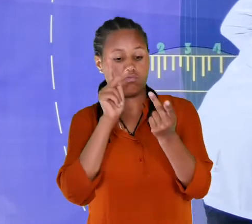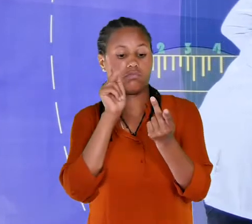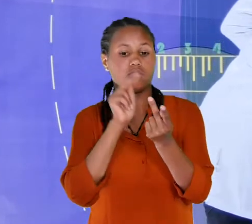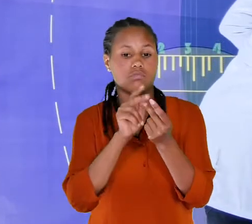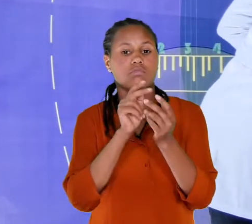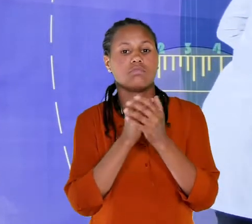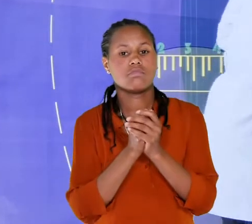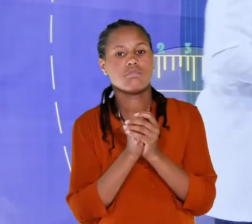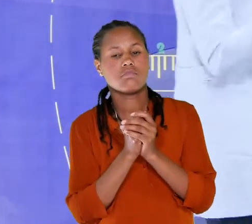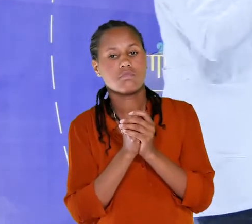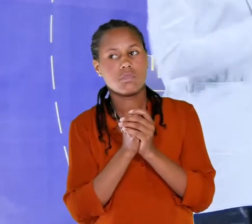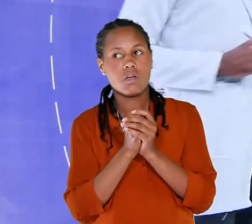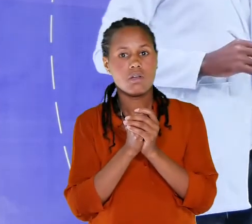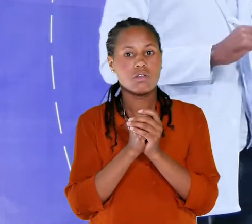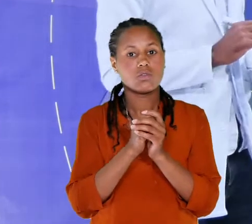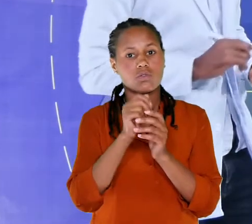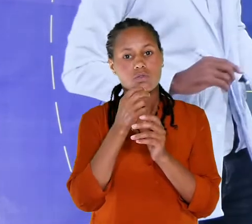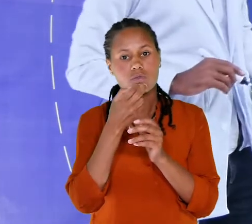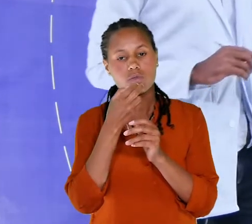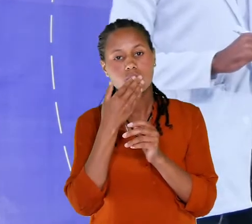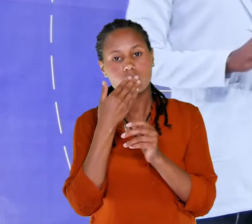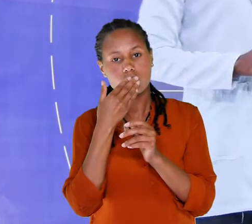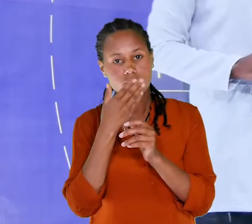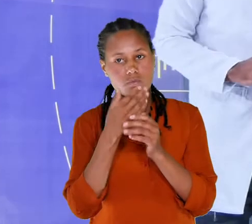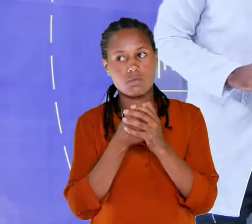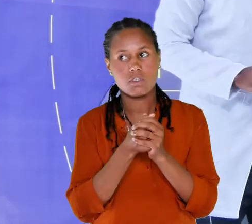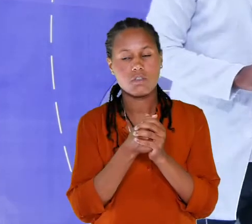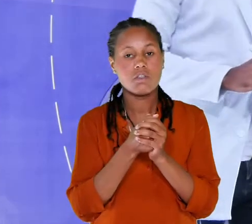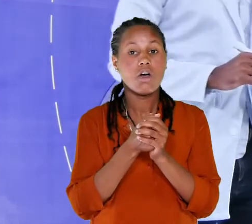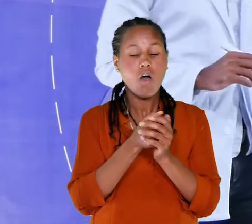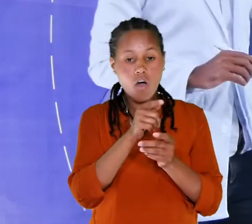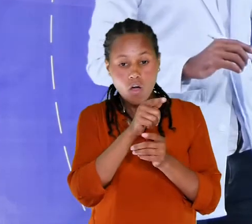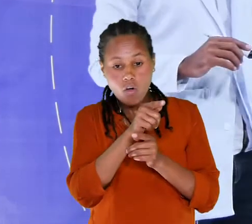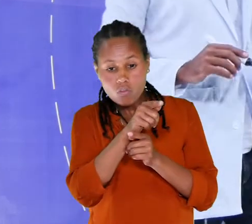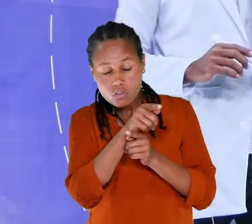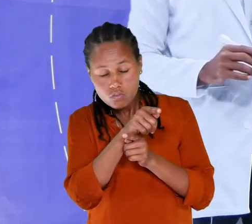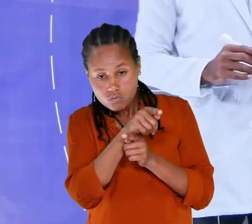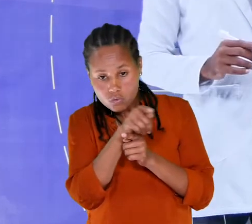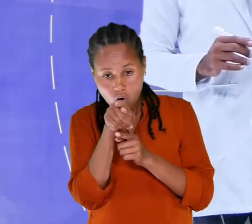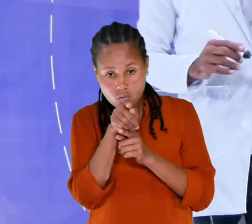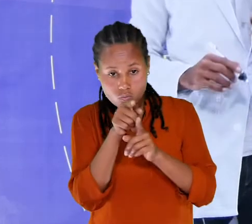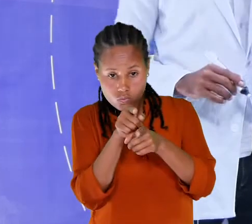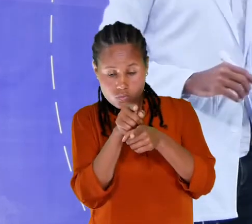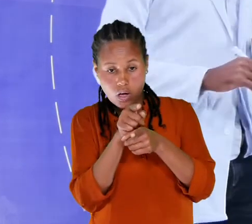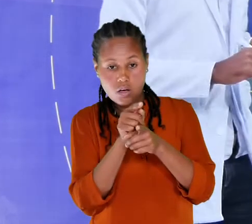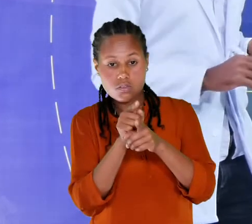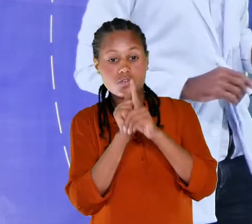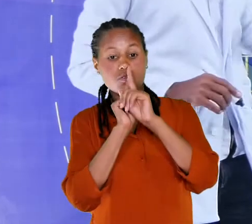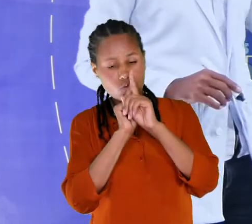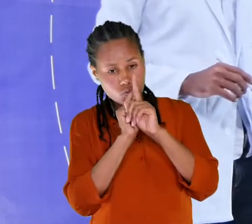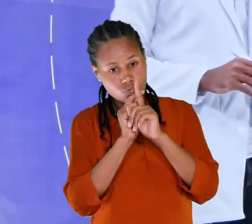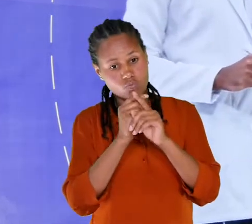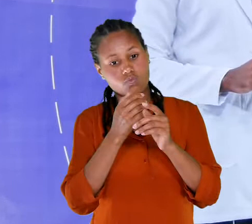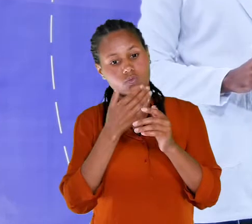There are 12 months in a year. If you answer like this, thank you.